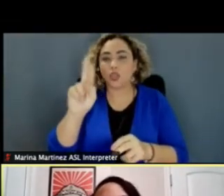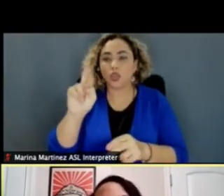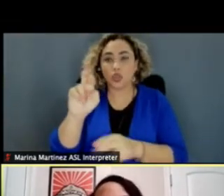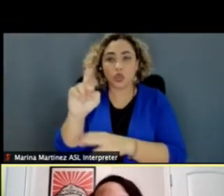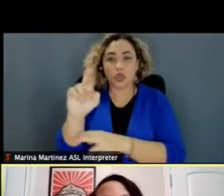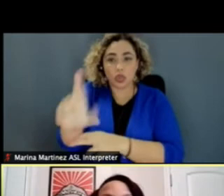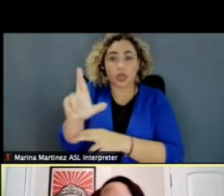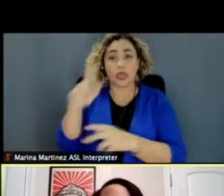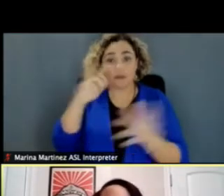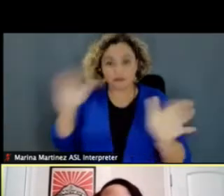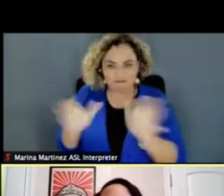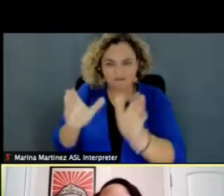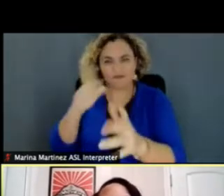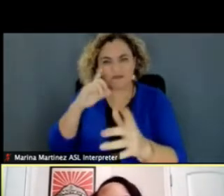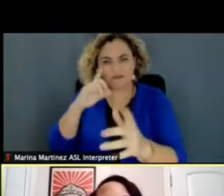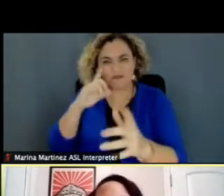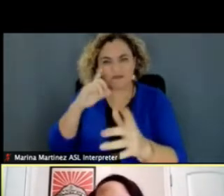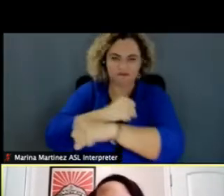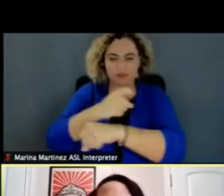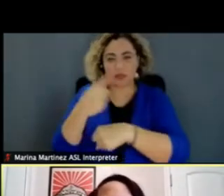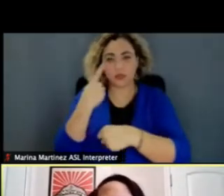rebellion